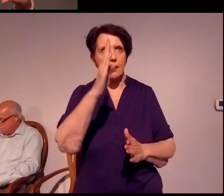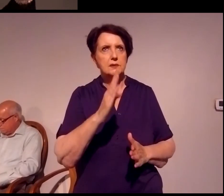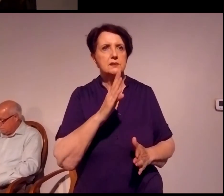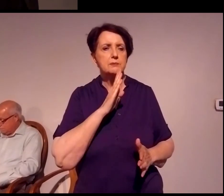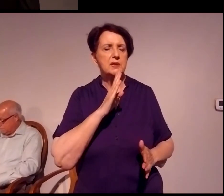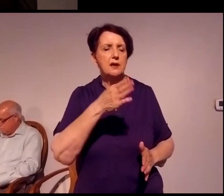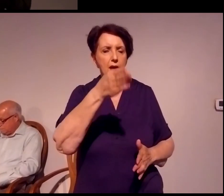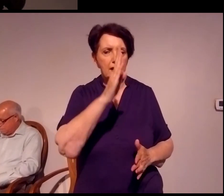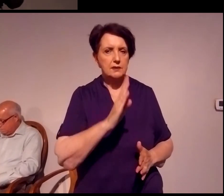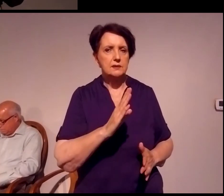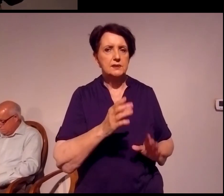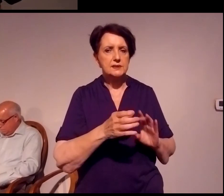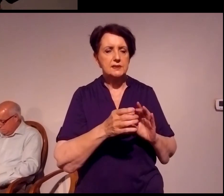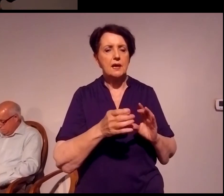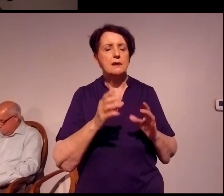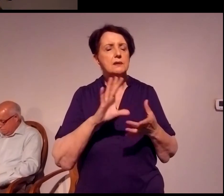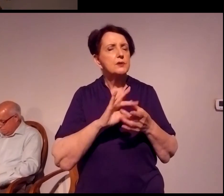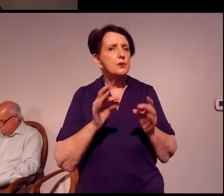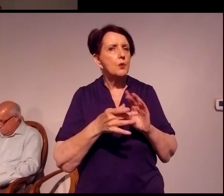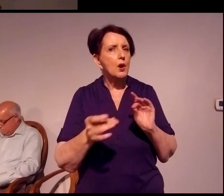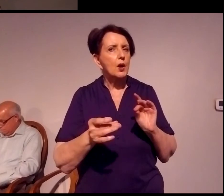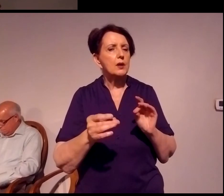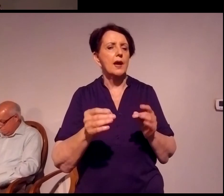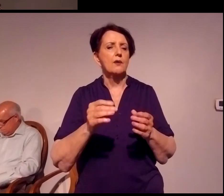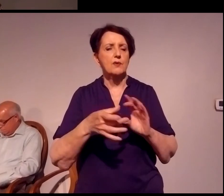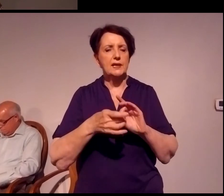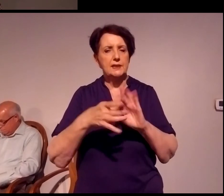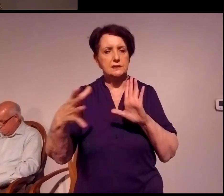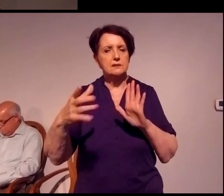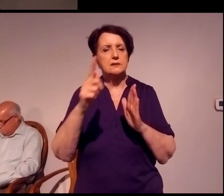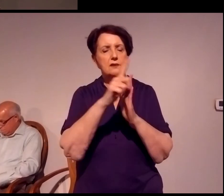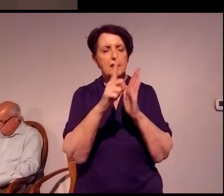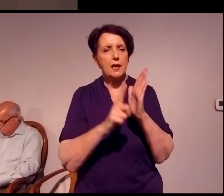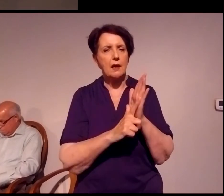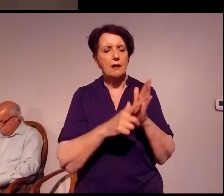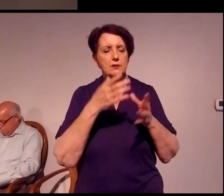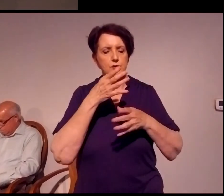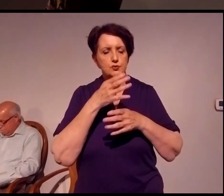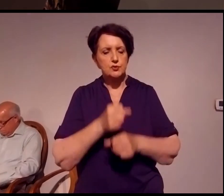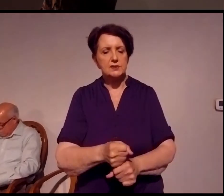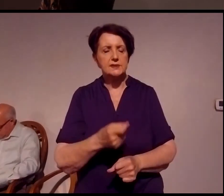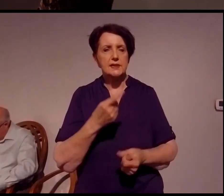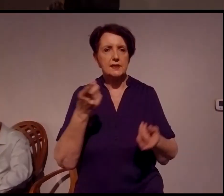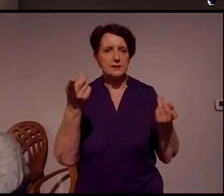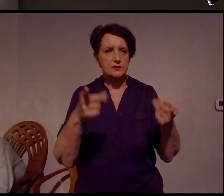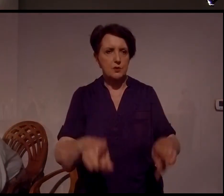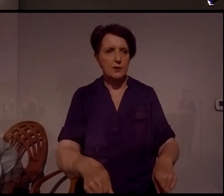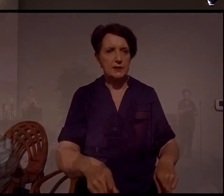release this word into the law, trust it and say, and so it is.